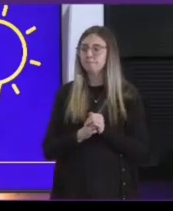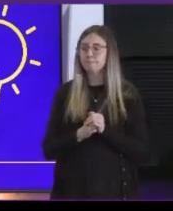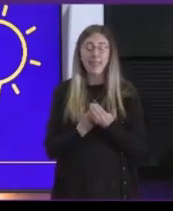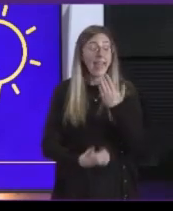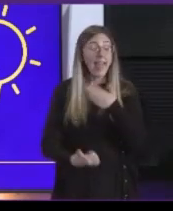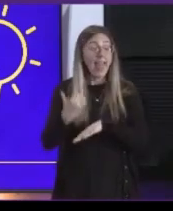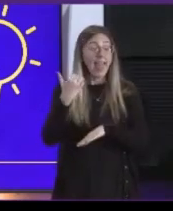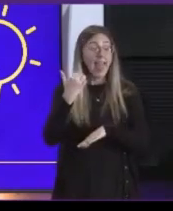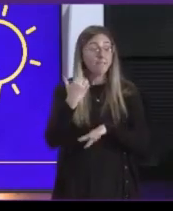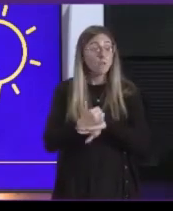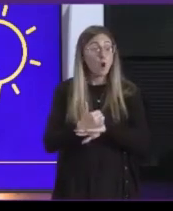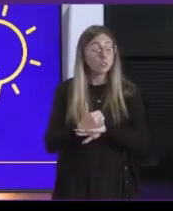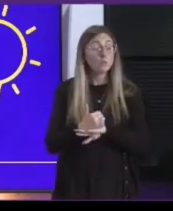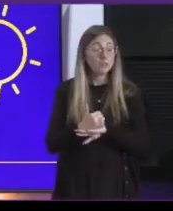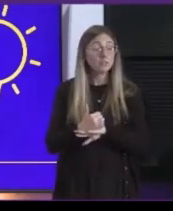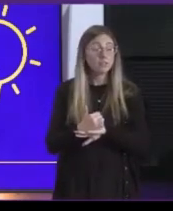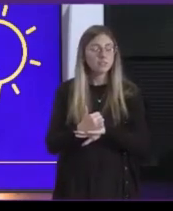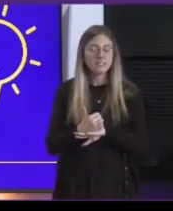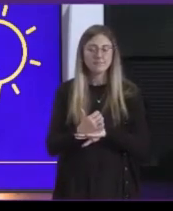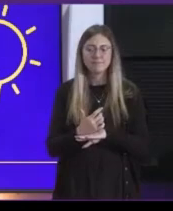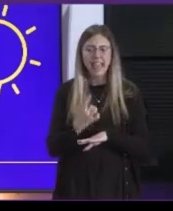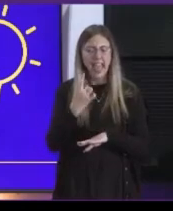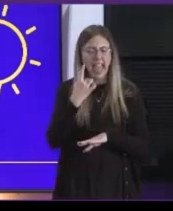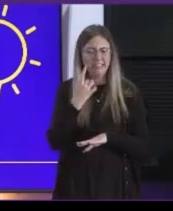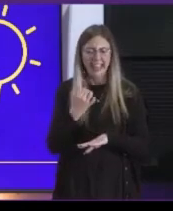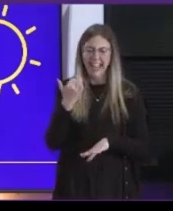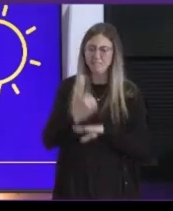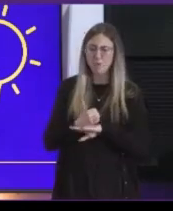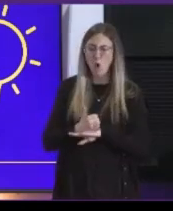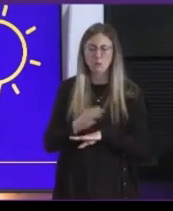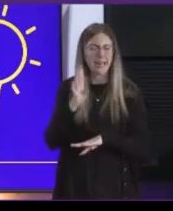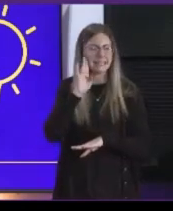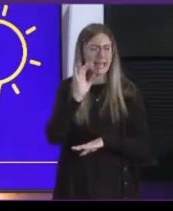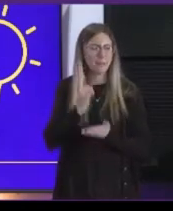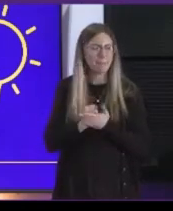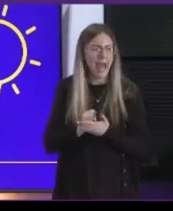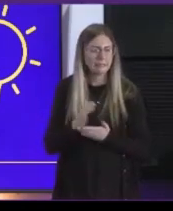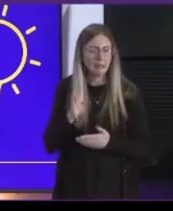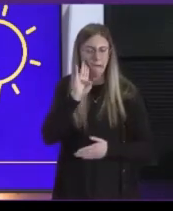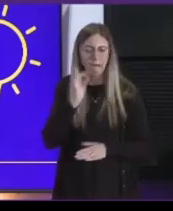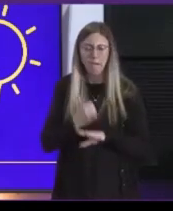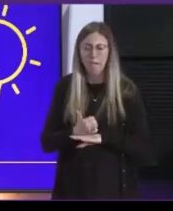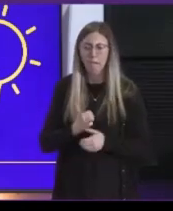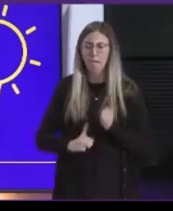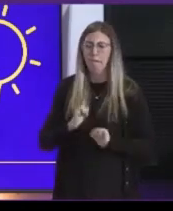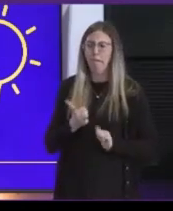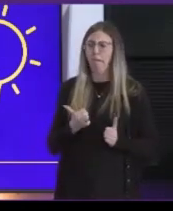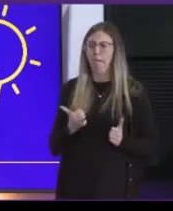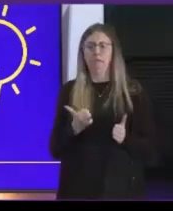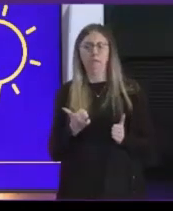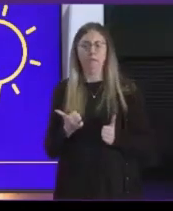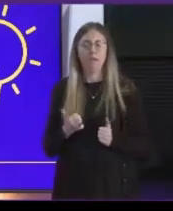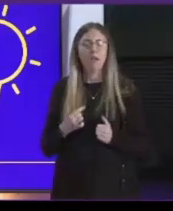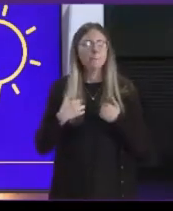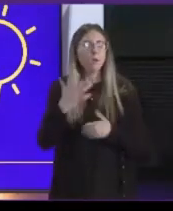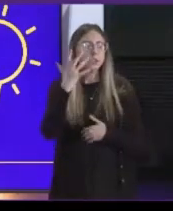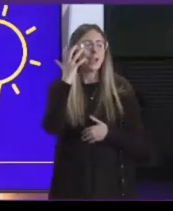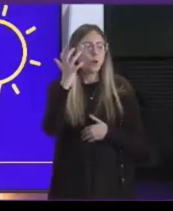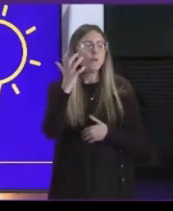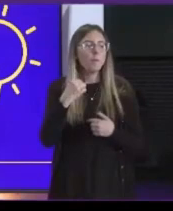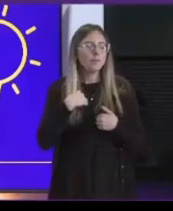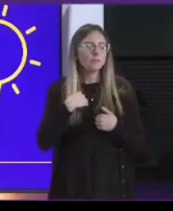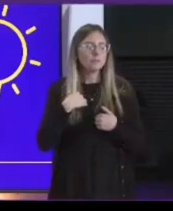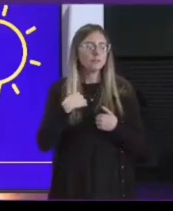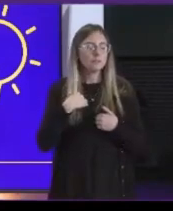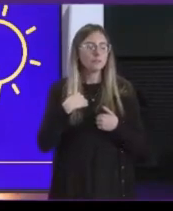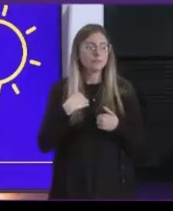enforcement is often has like a bad ring to it for industry often, but I think as a government body and the industry